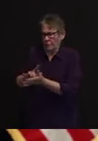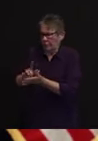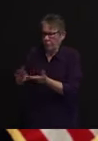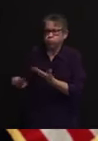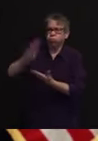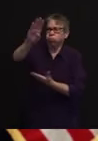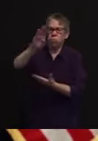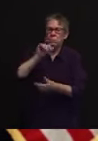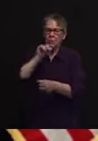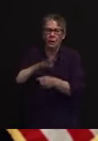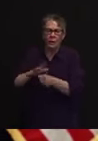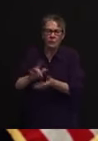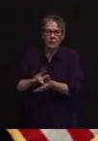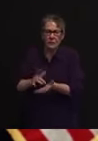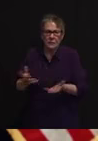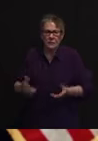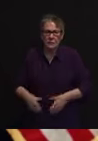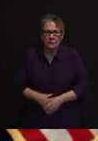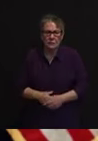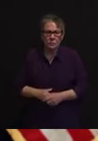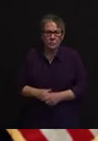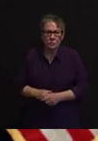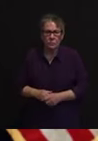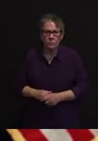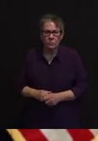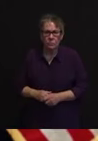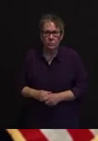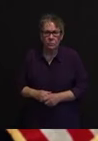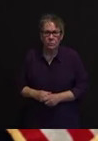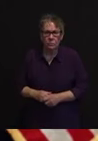viruses on their own have a second and